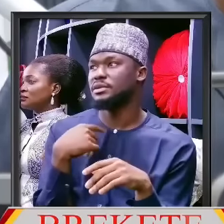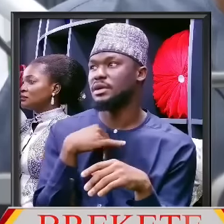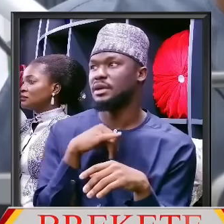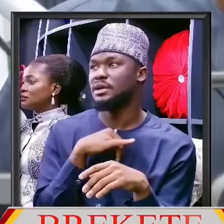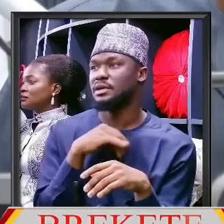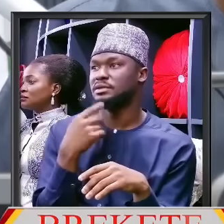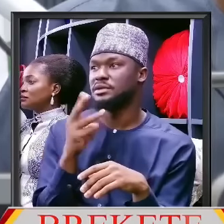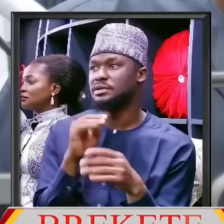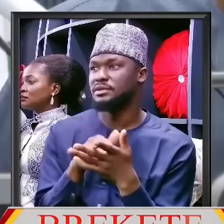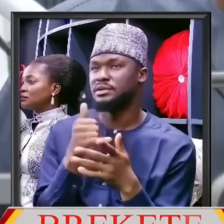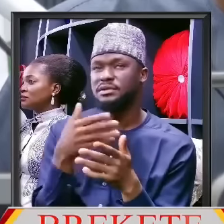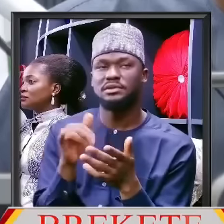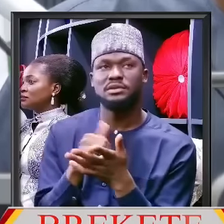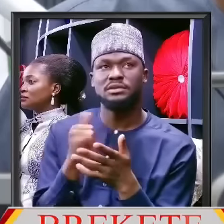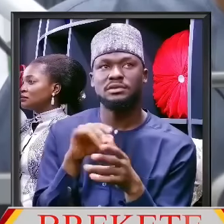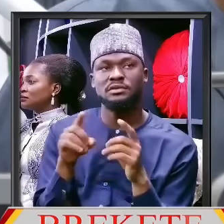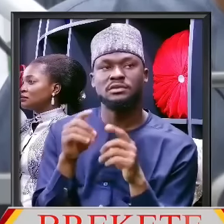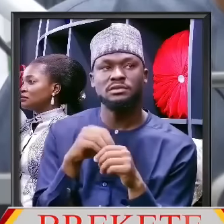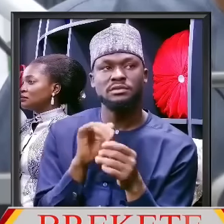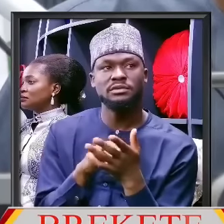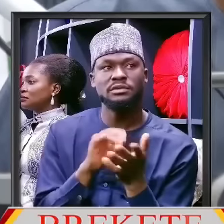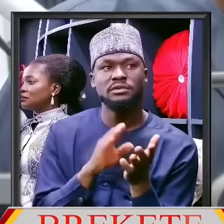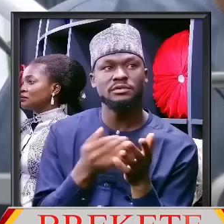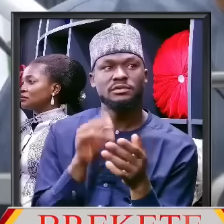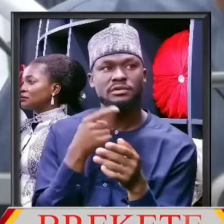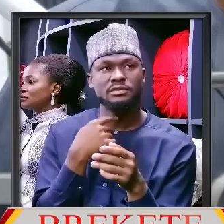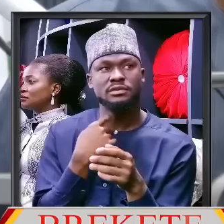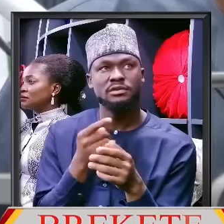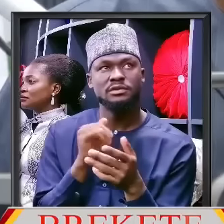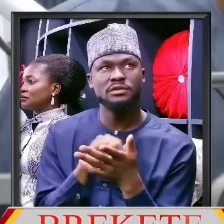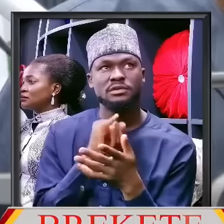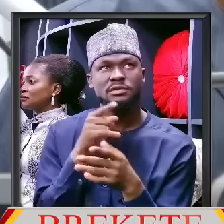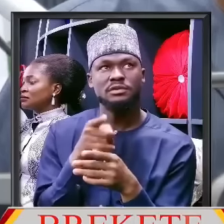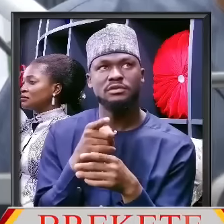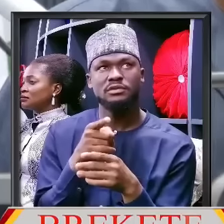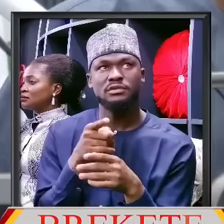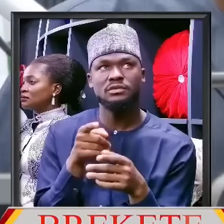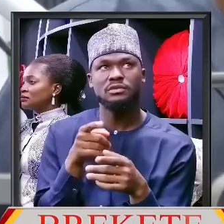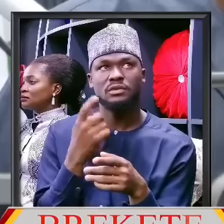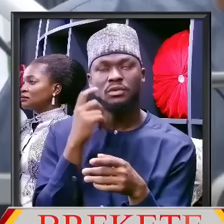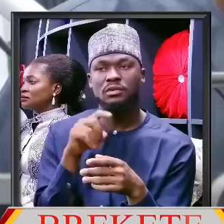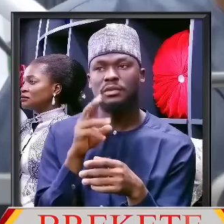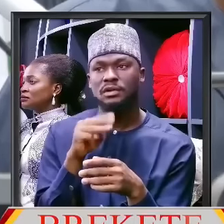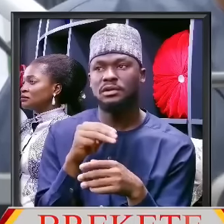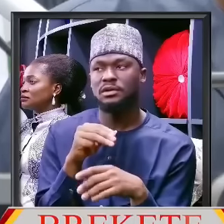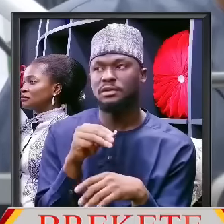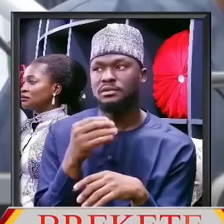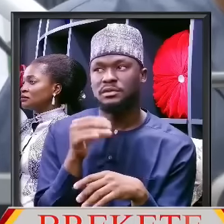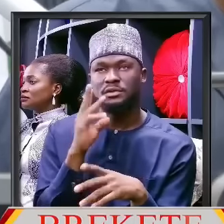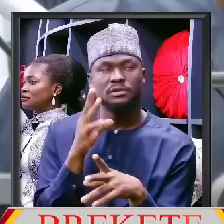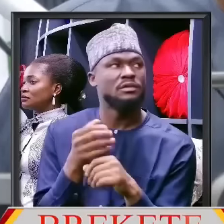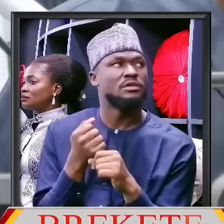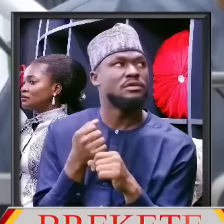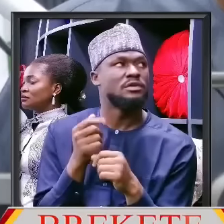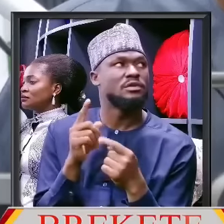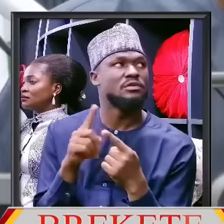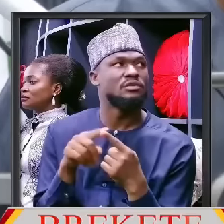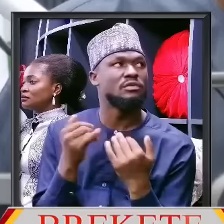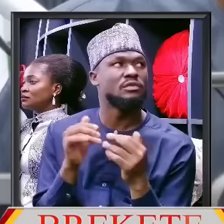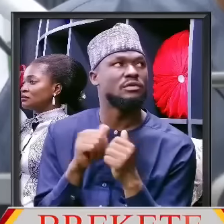say because anything where they do that school, they go say, now nah, you say make them do it. Now MDC, and they go take and they intimidate